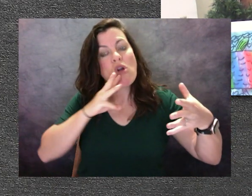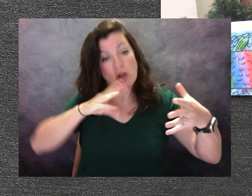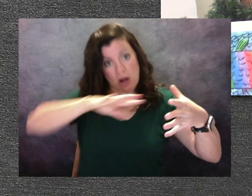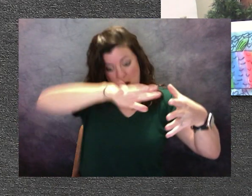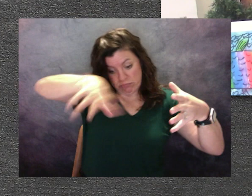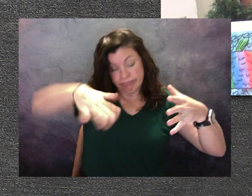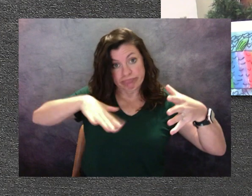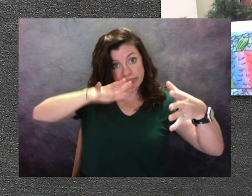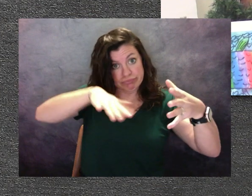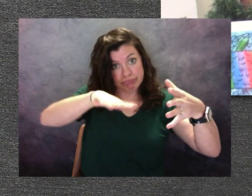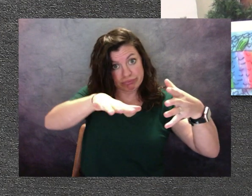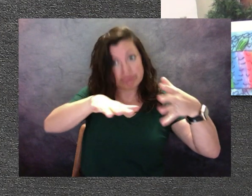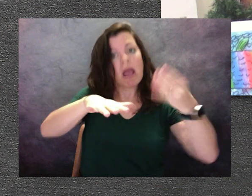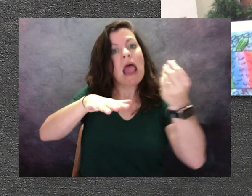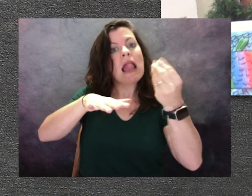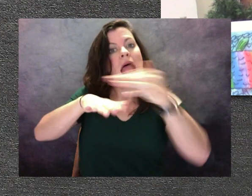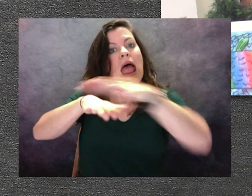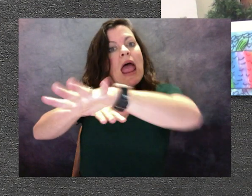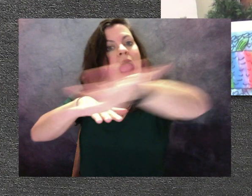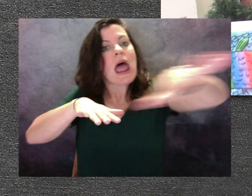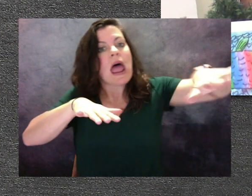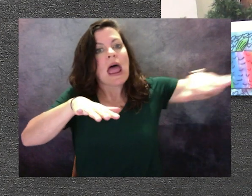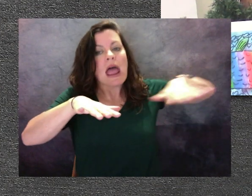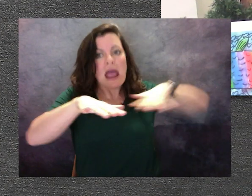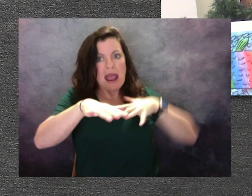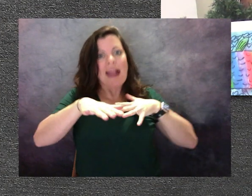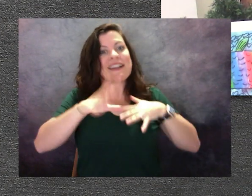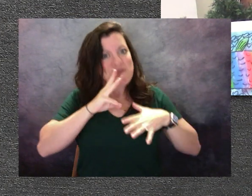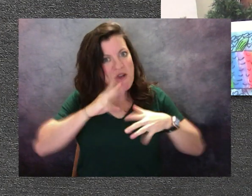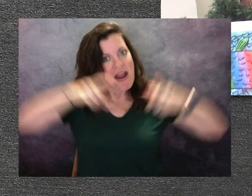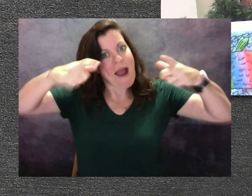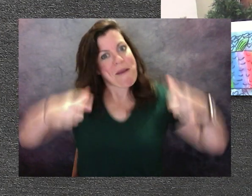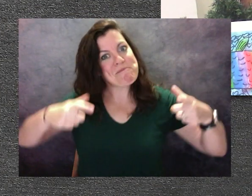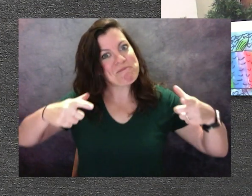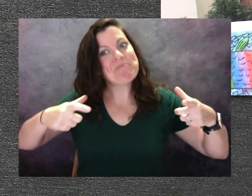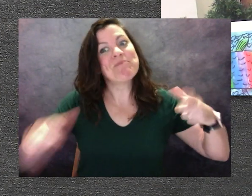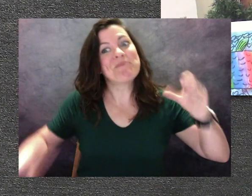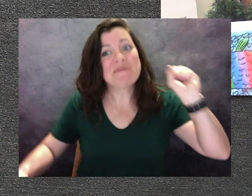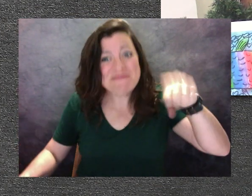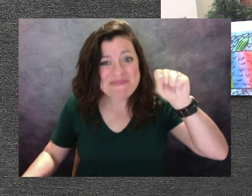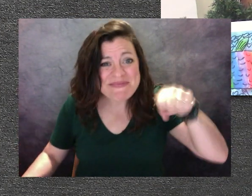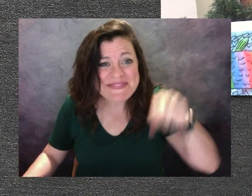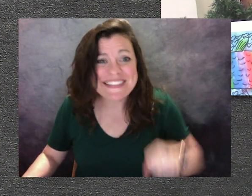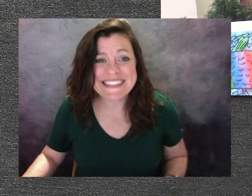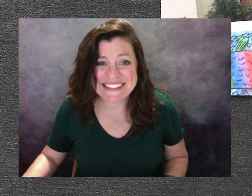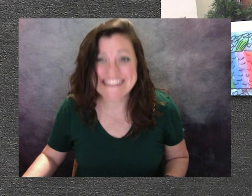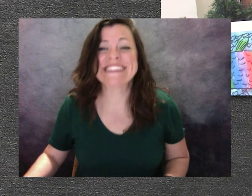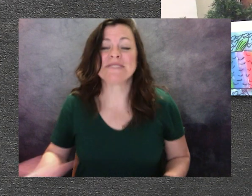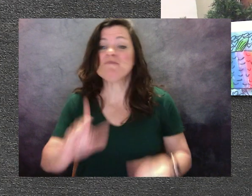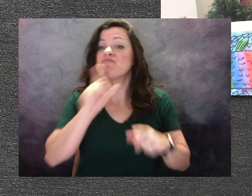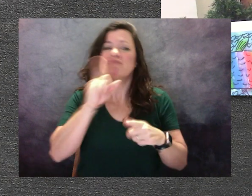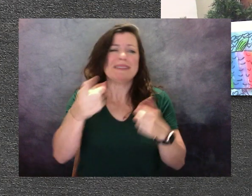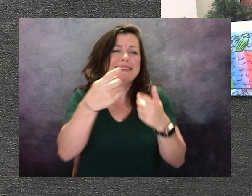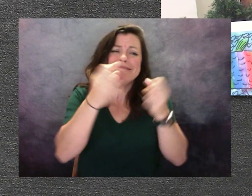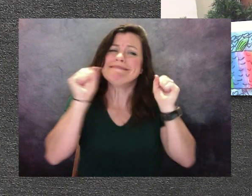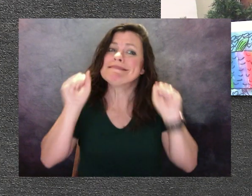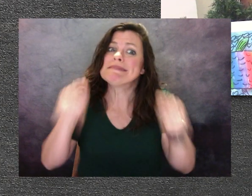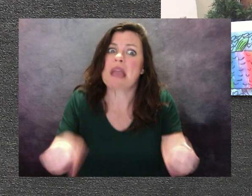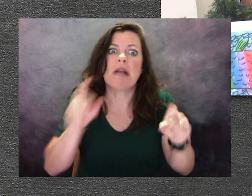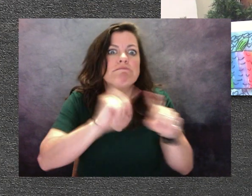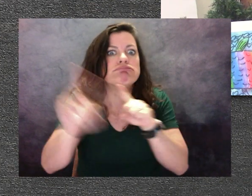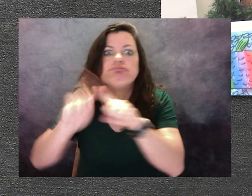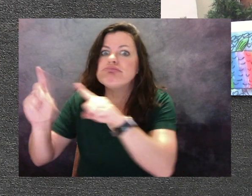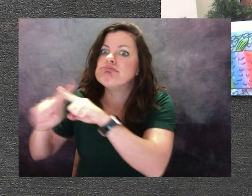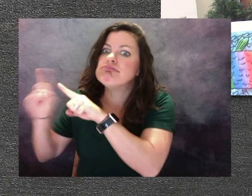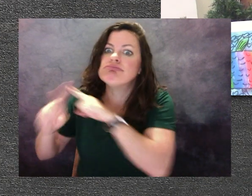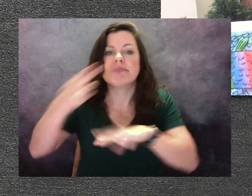Yeah, there's so many things that you can do at a lake. You could go fishing, you could relax. Sometimes Miss Chelsea